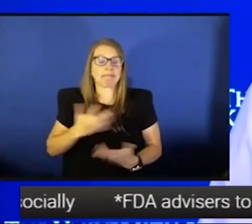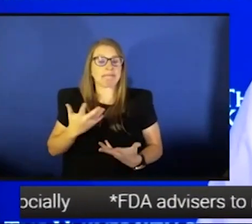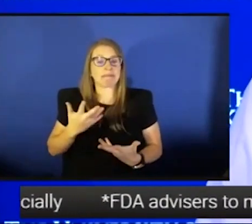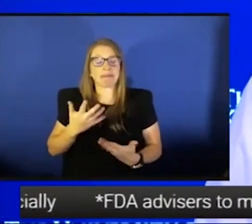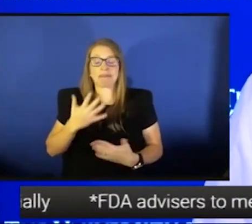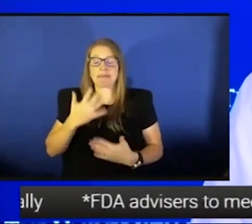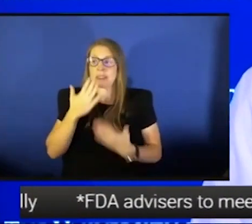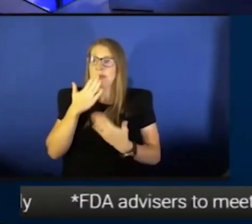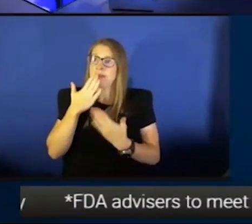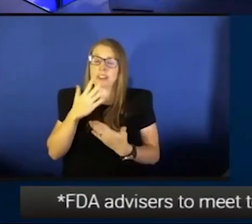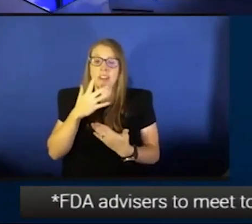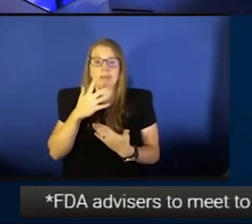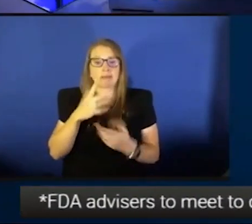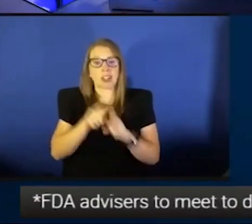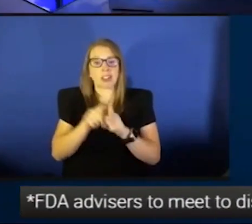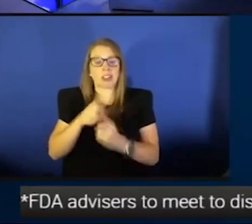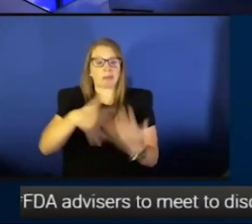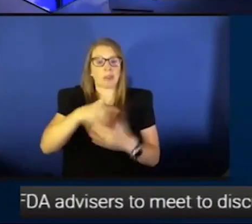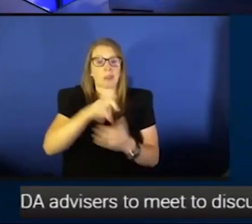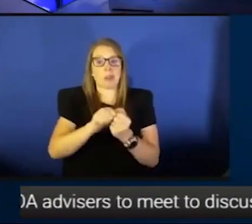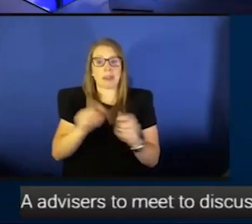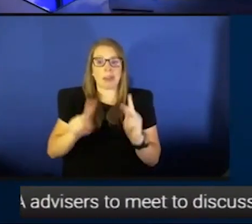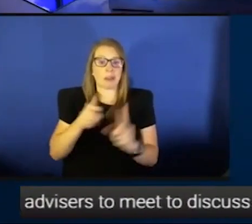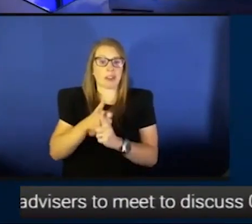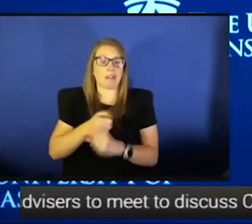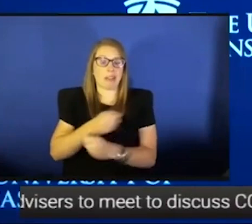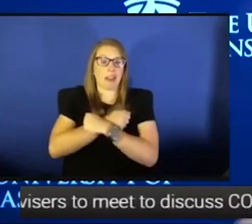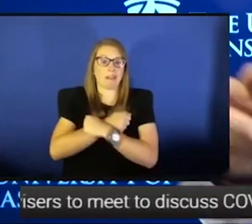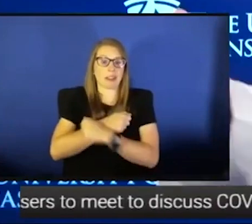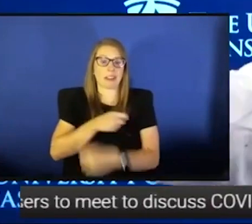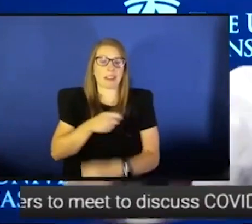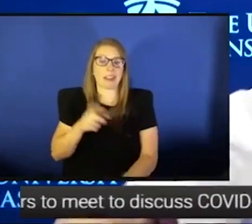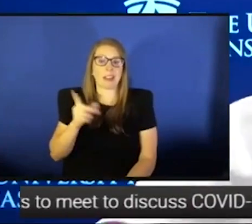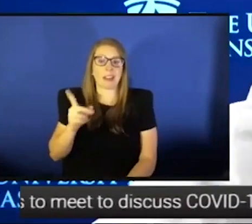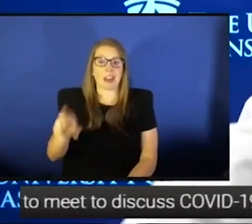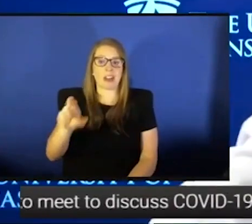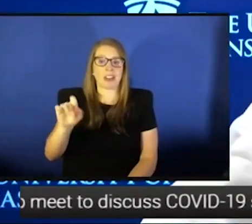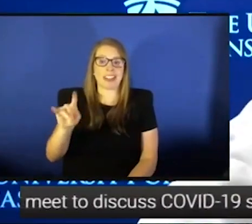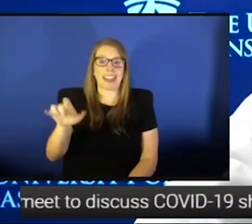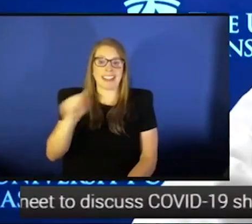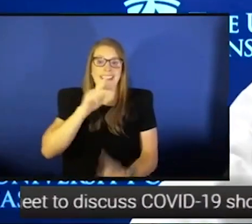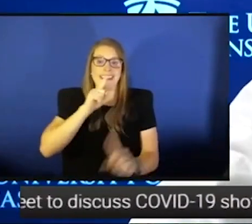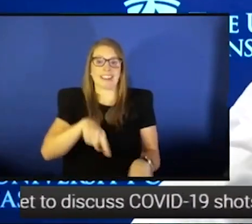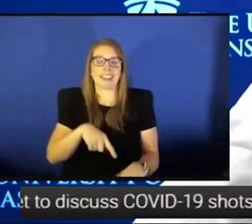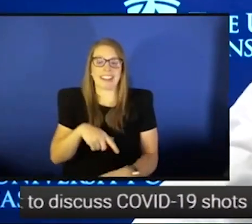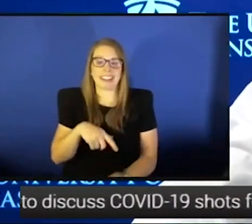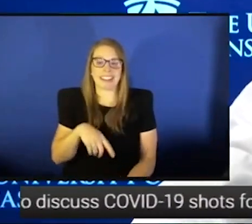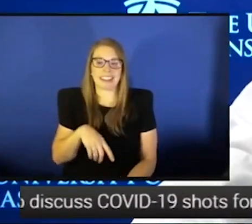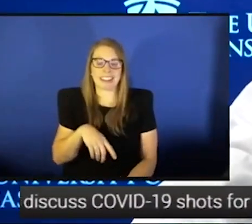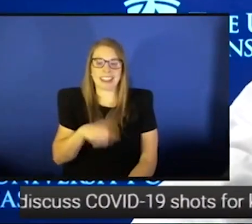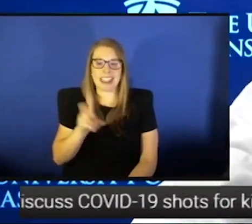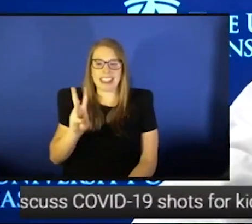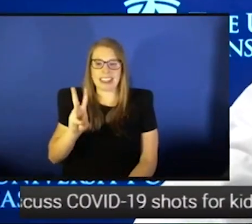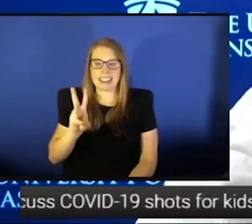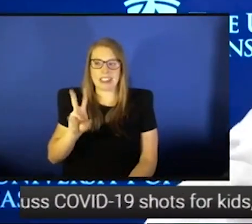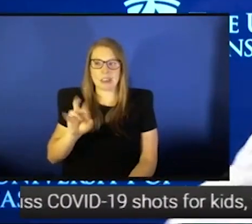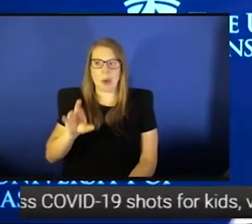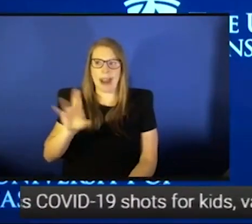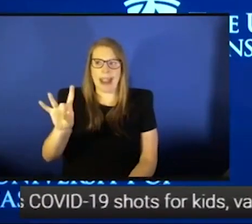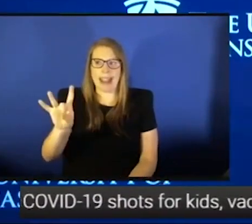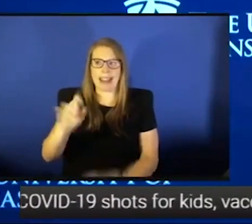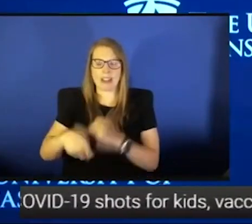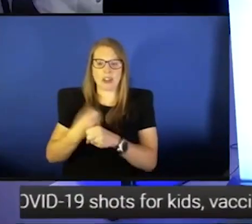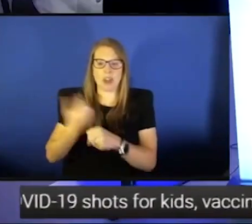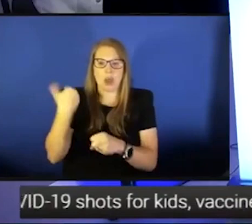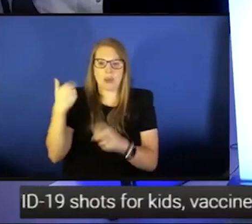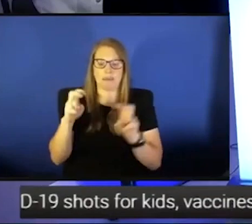those ones that you love. What you got for us? Hey, here's the answer. So about, I think 6 or 8 years ago, you and I were sitting around a table and you were trying to